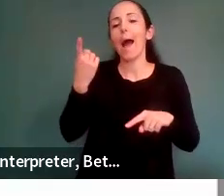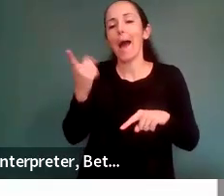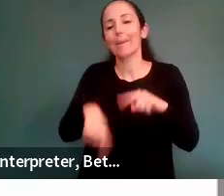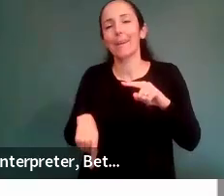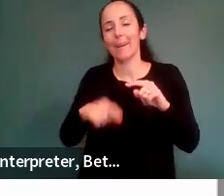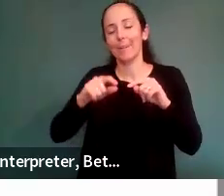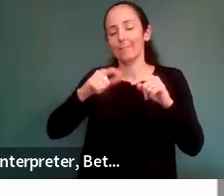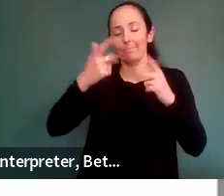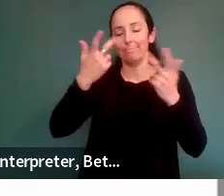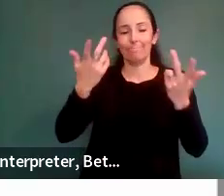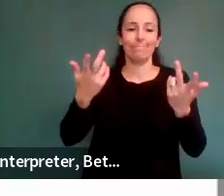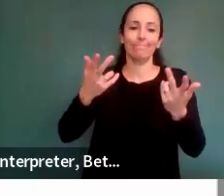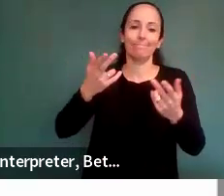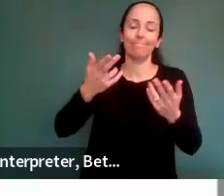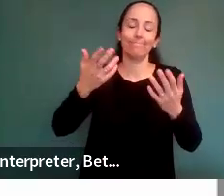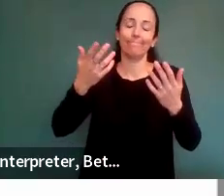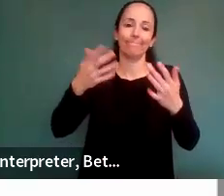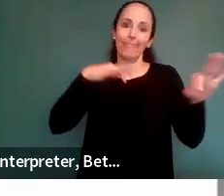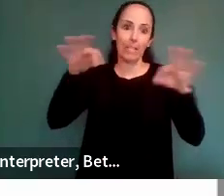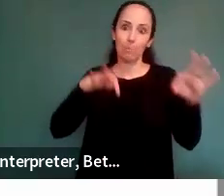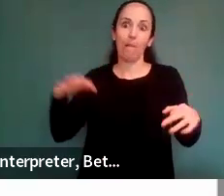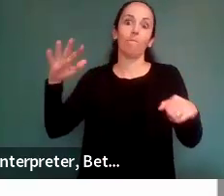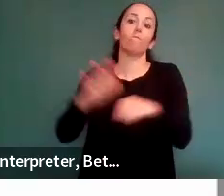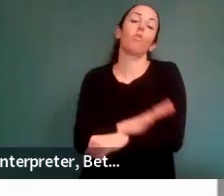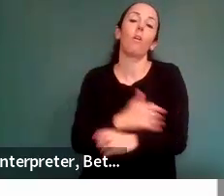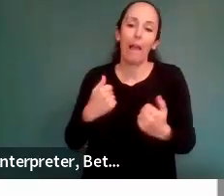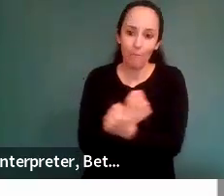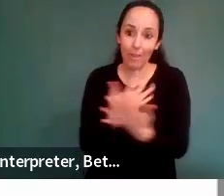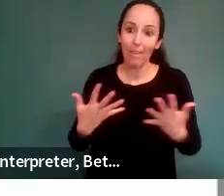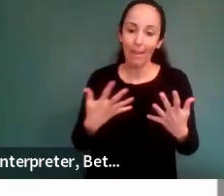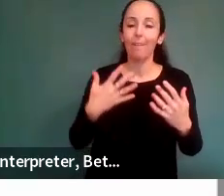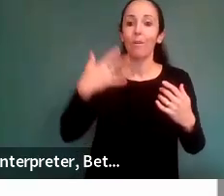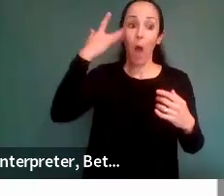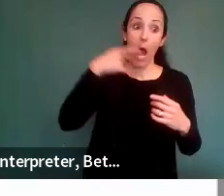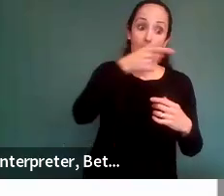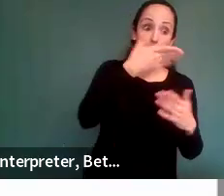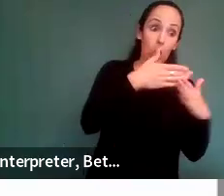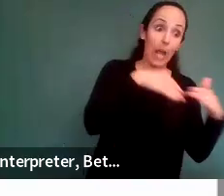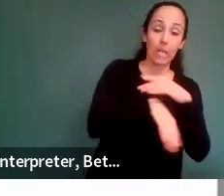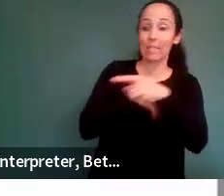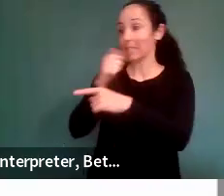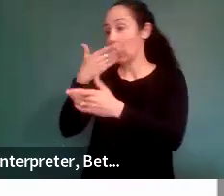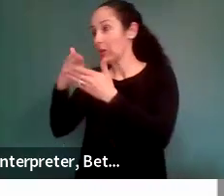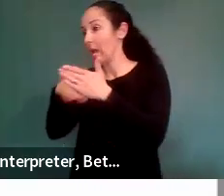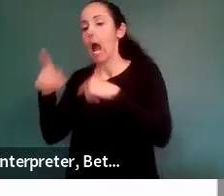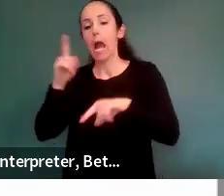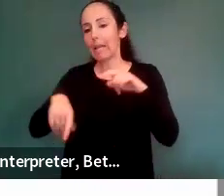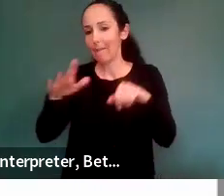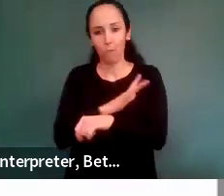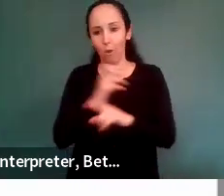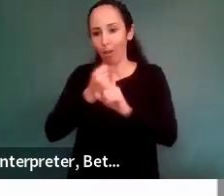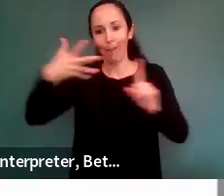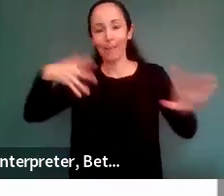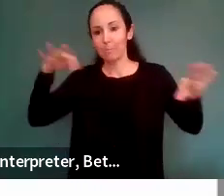why these two websites are accessible or are not inaccessible, whatever the case